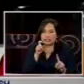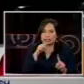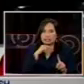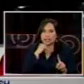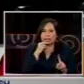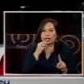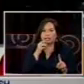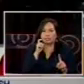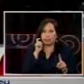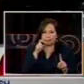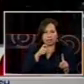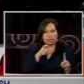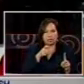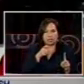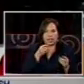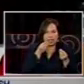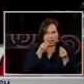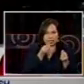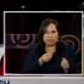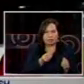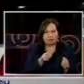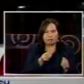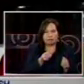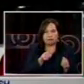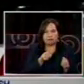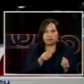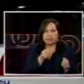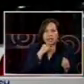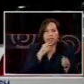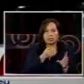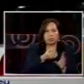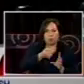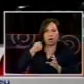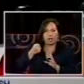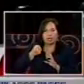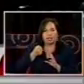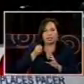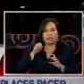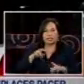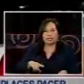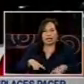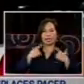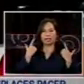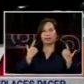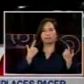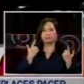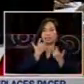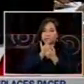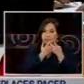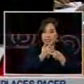Madam Secretary, the sequence, no? No person shall be deprived of life. Opo. Second,